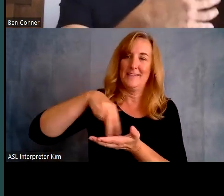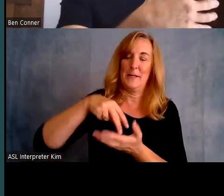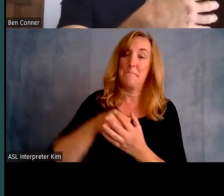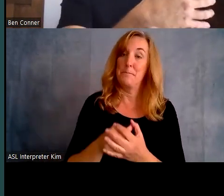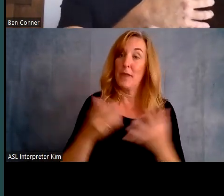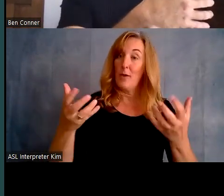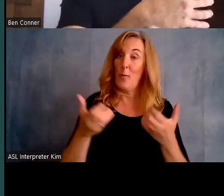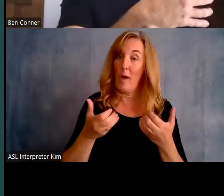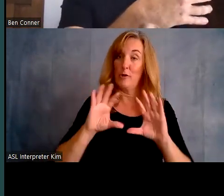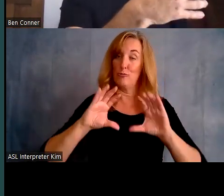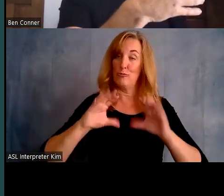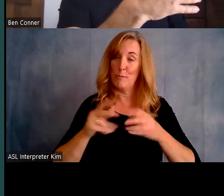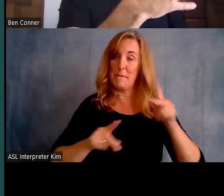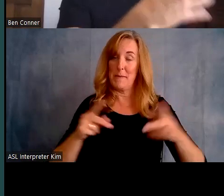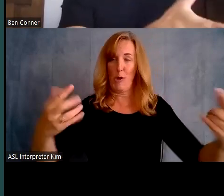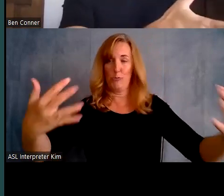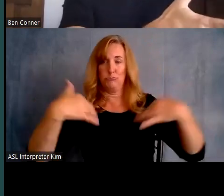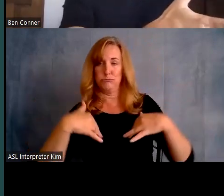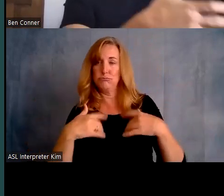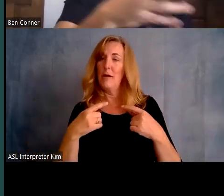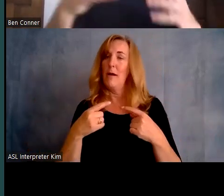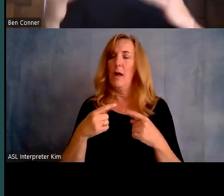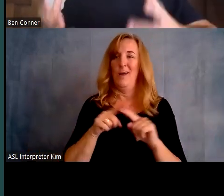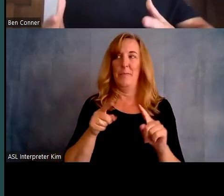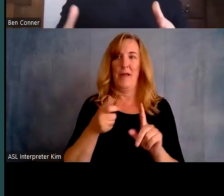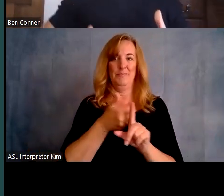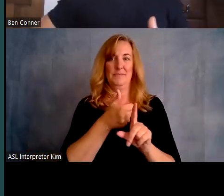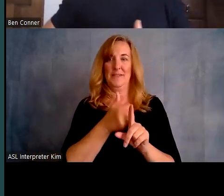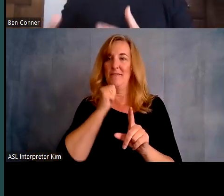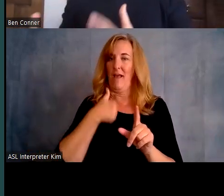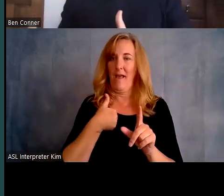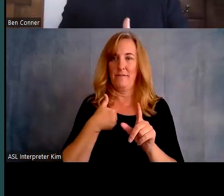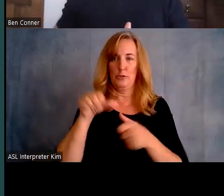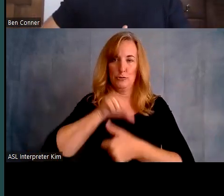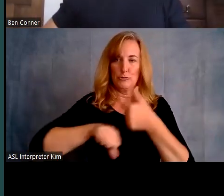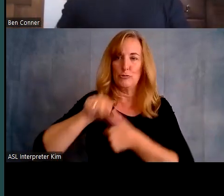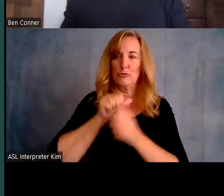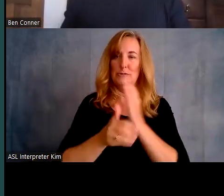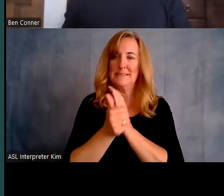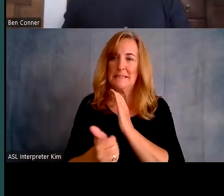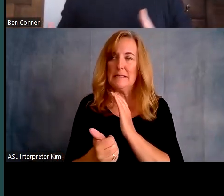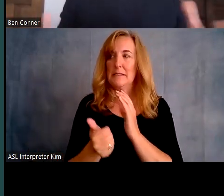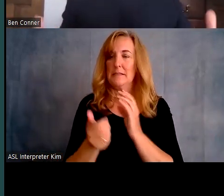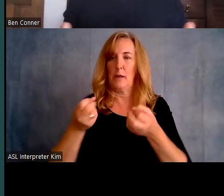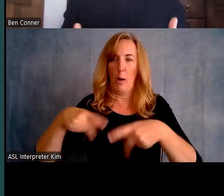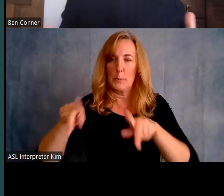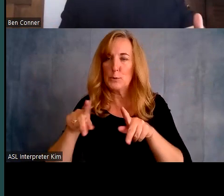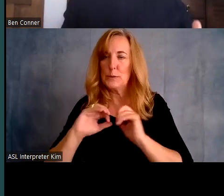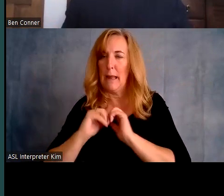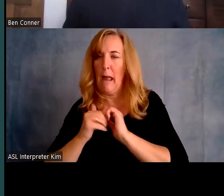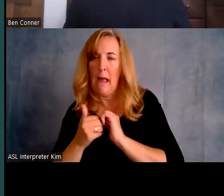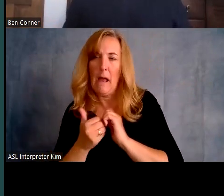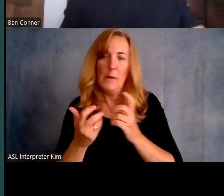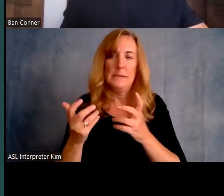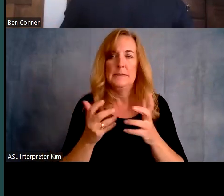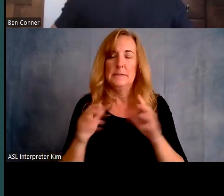group of people, but he didn't have the social skills or the means or the opportunities to do something like this.